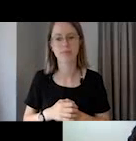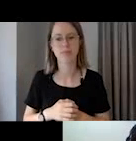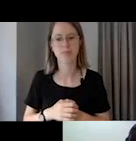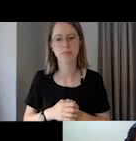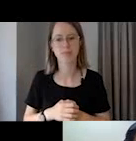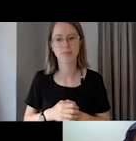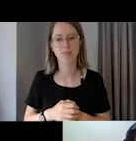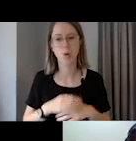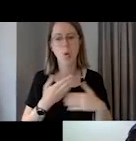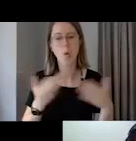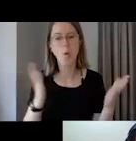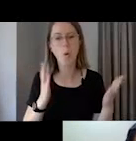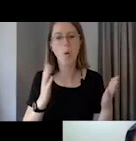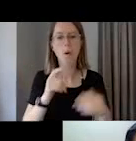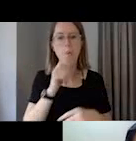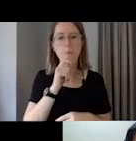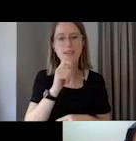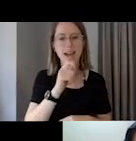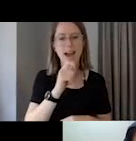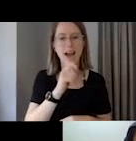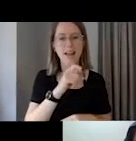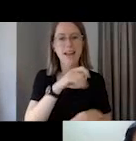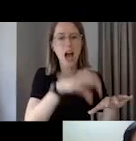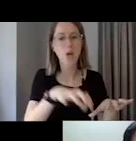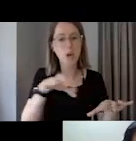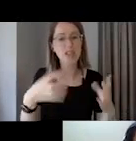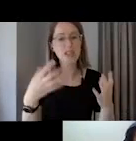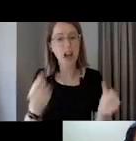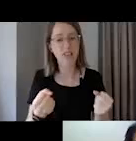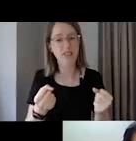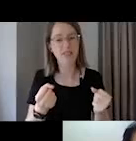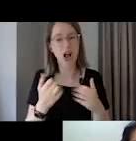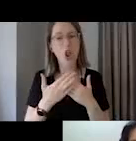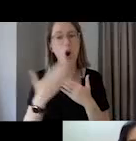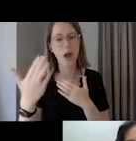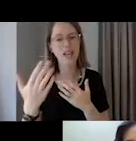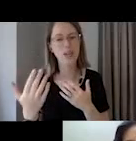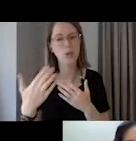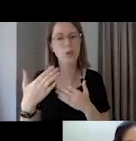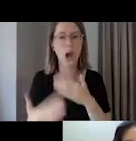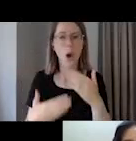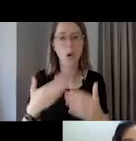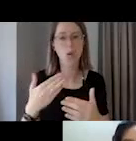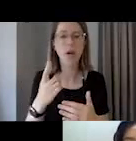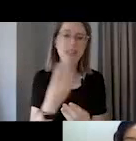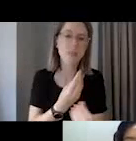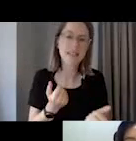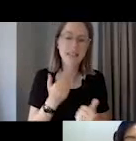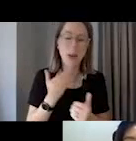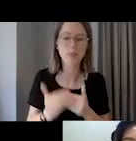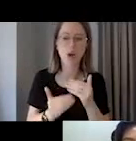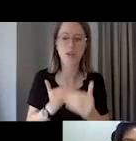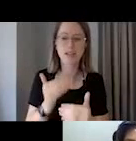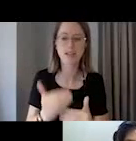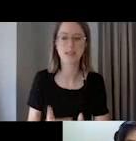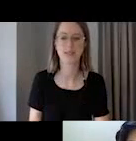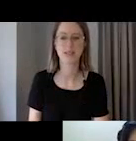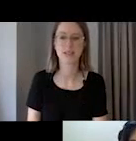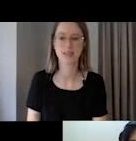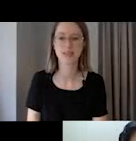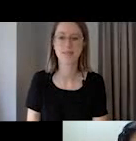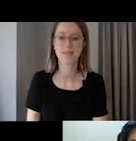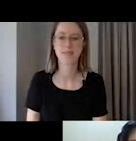all media outlets, not just Stuff, have a long way to go, although there has been progress. Thank